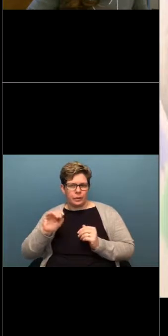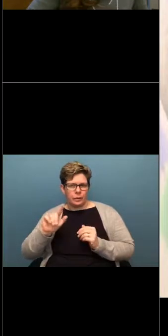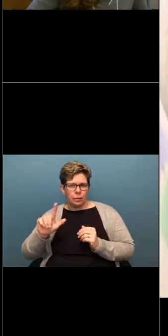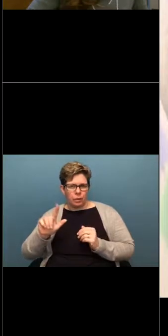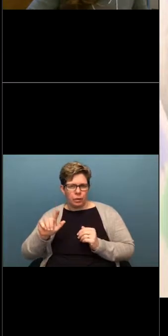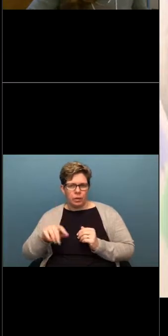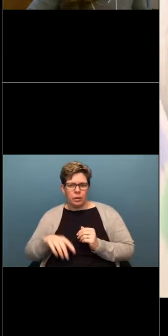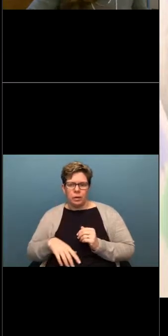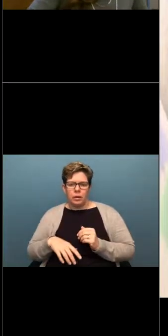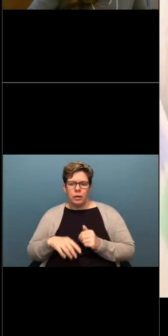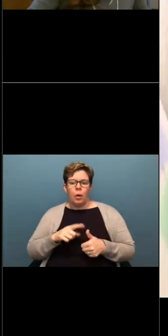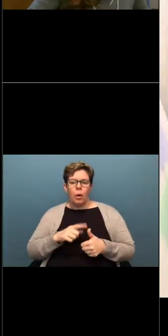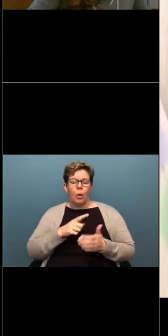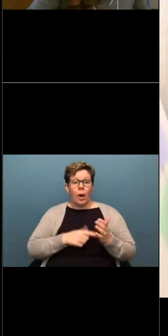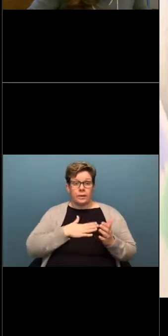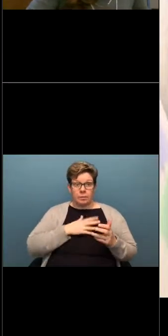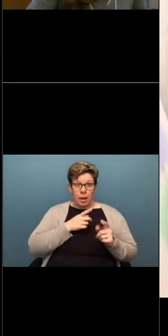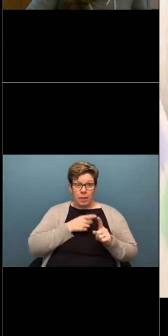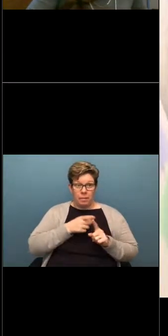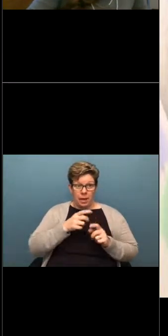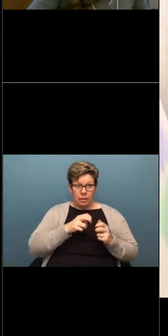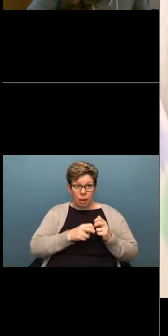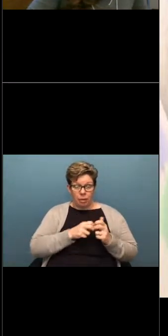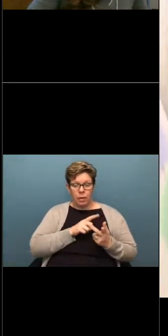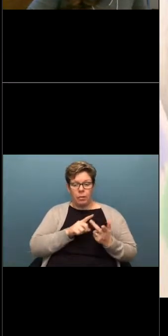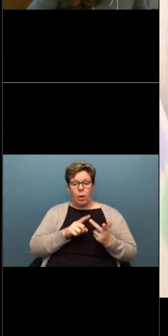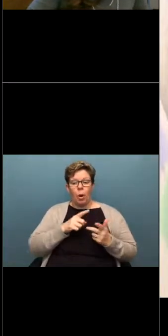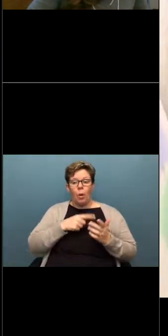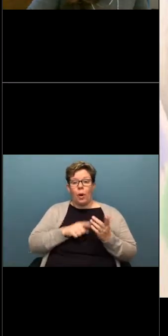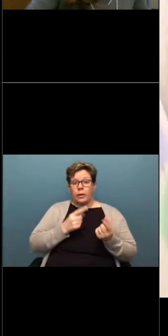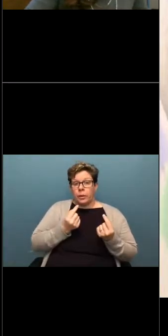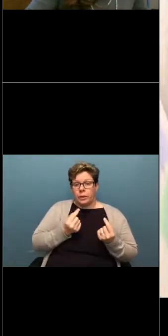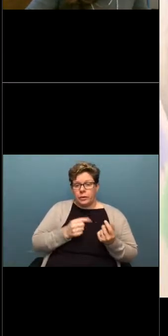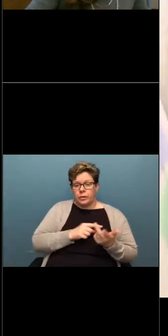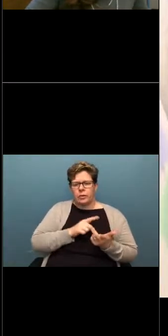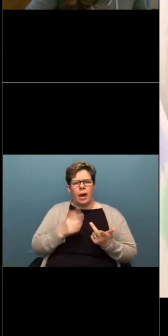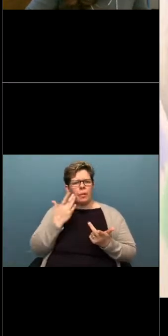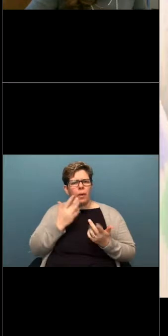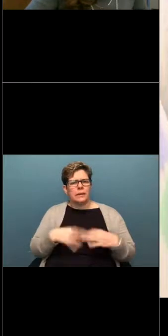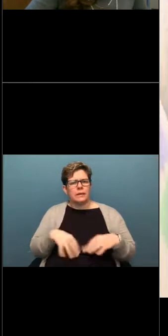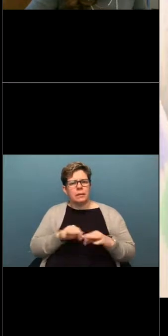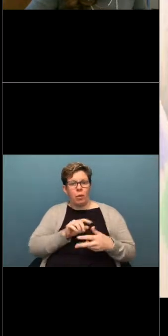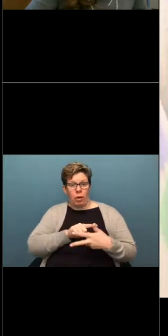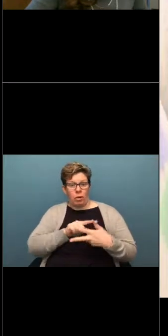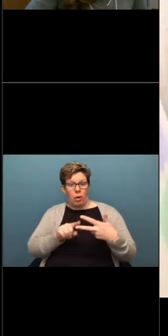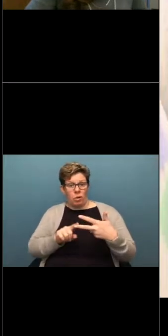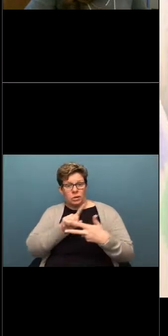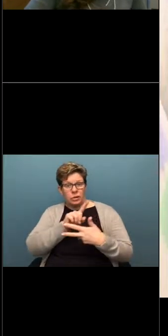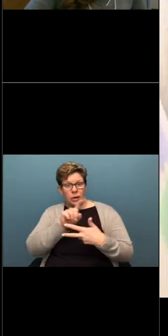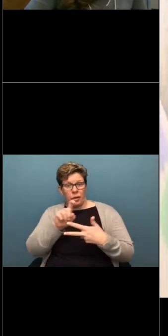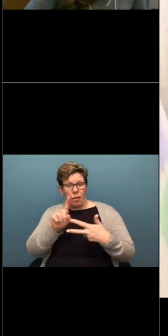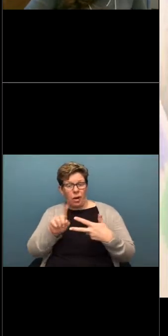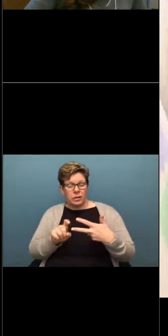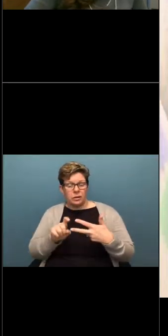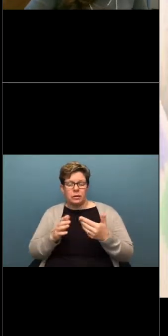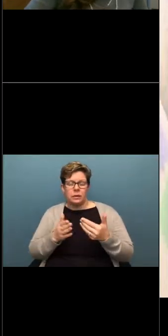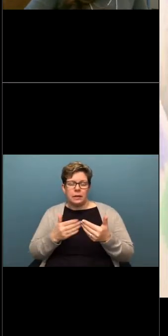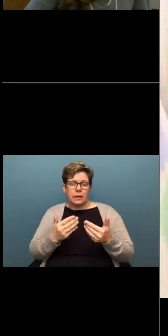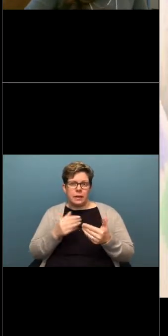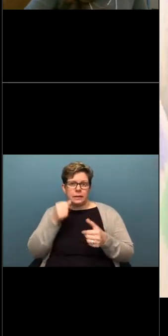what's my main problem? What do I need to do? And why is that important? Those three questions can be really easy to